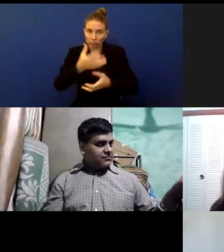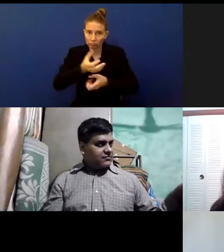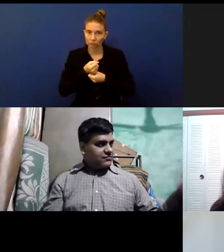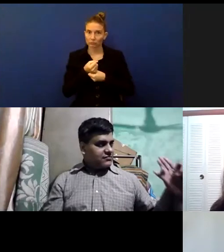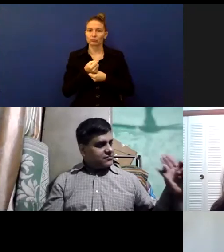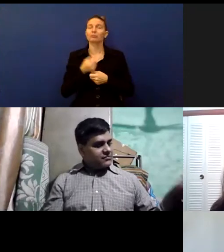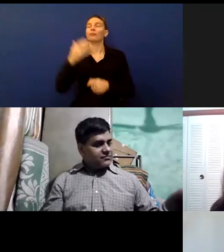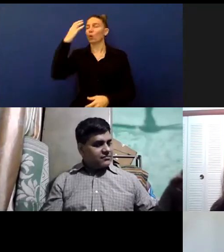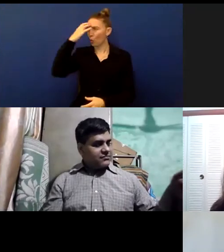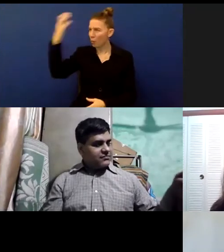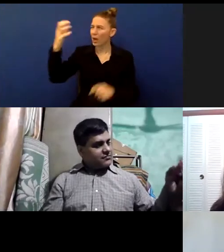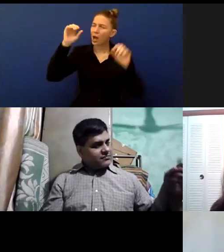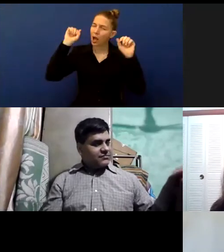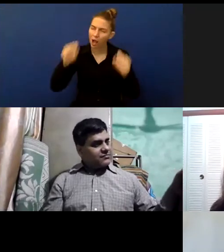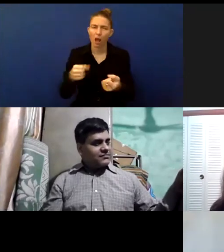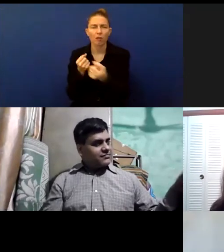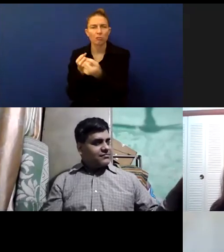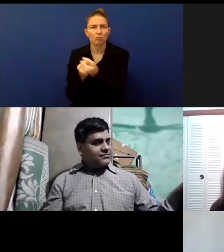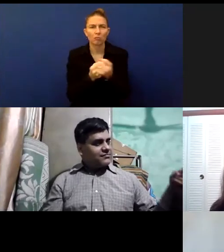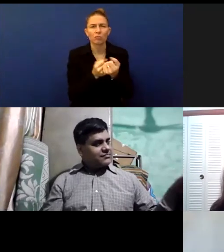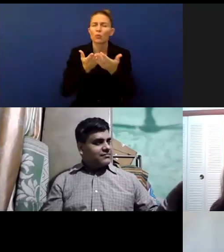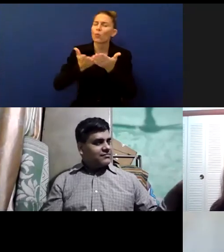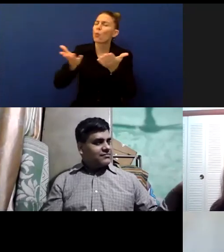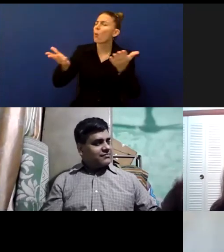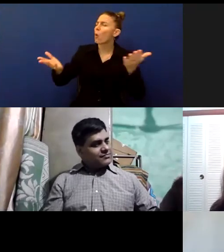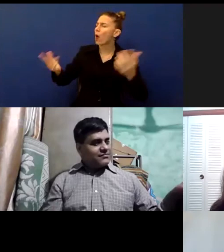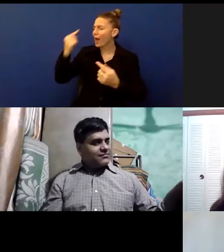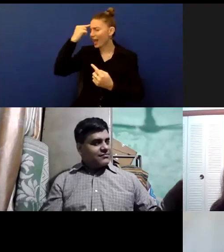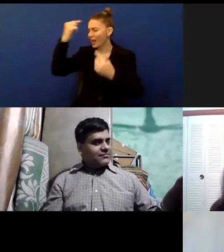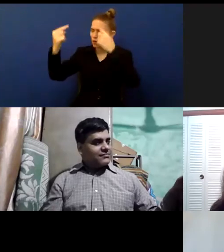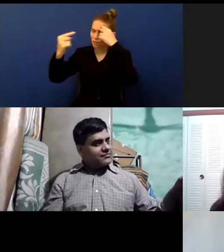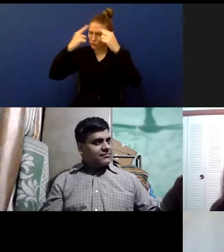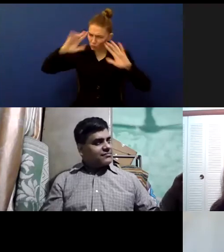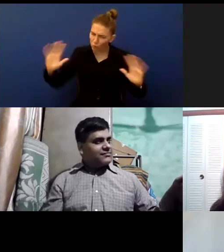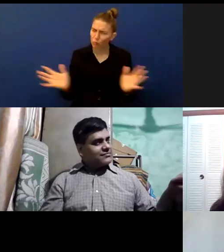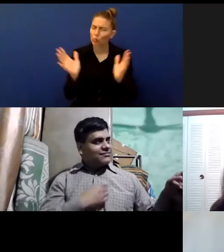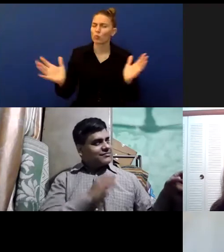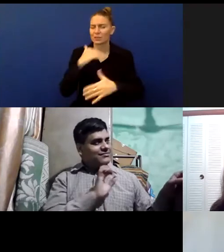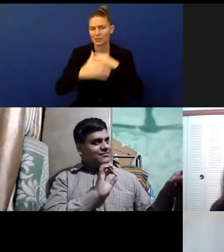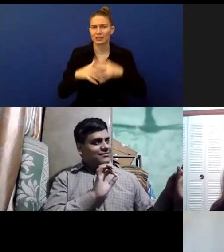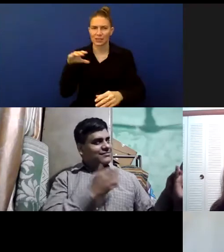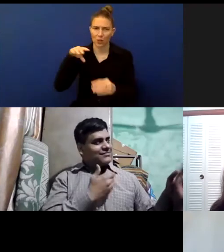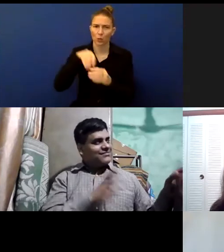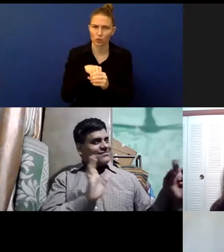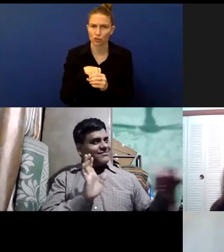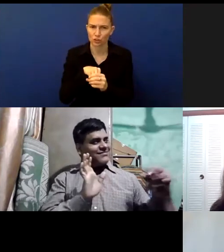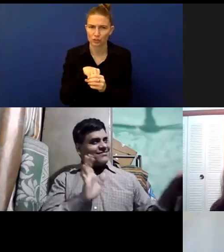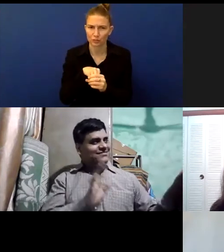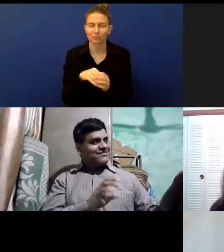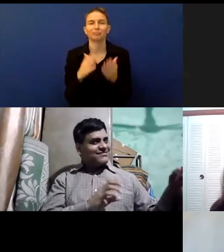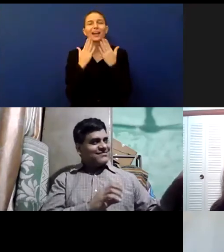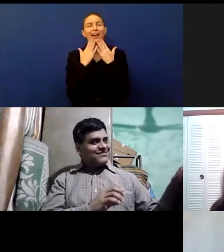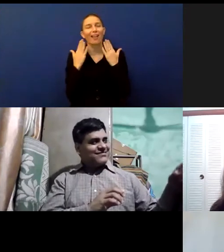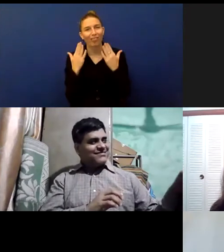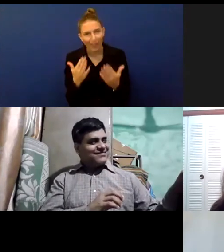the innovations that aim at promoting disability inclusion. Thank you very much.